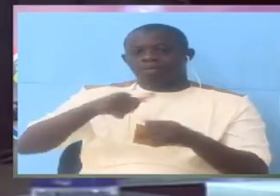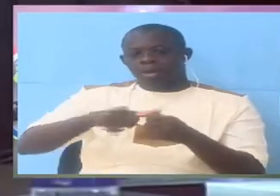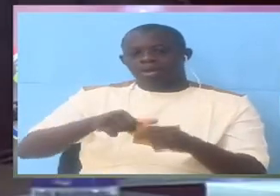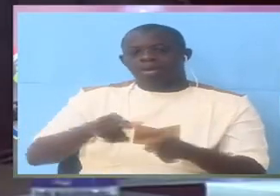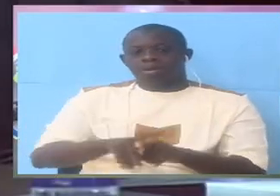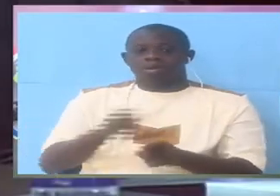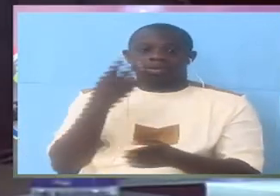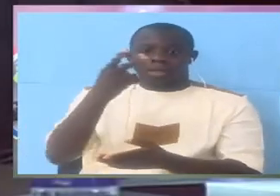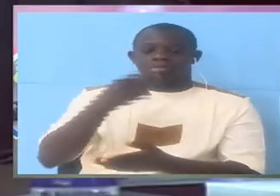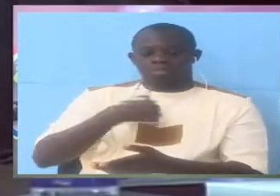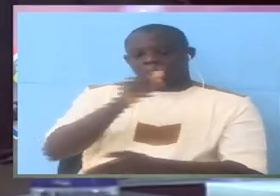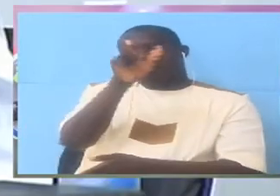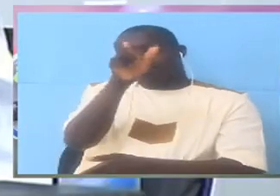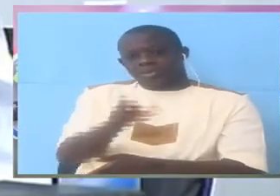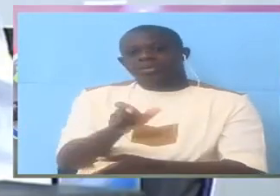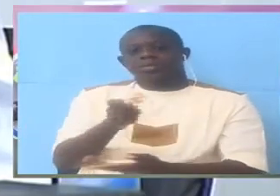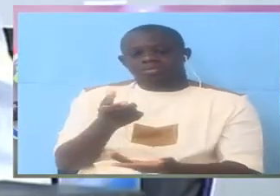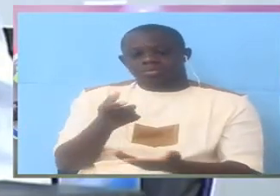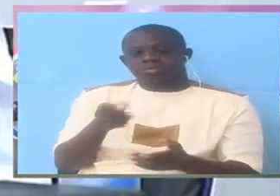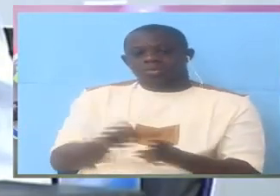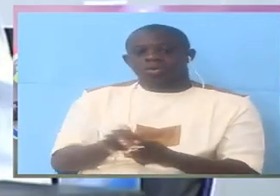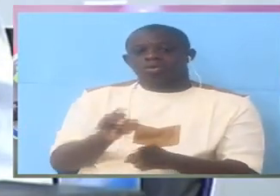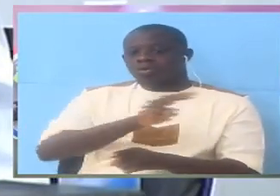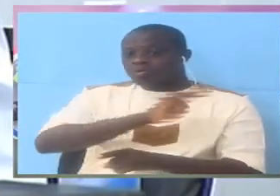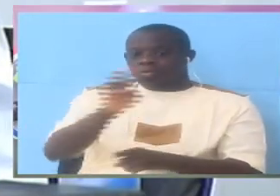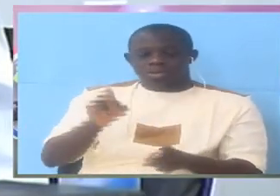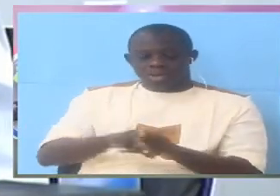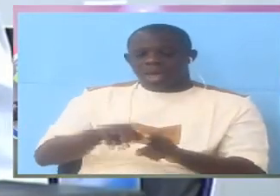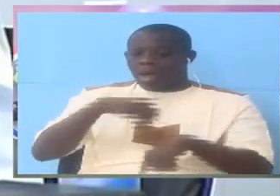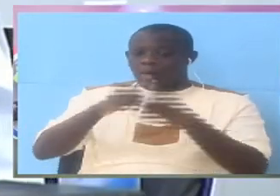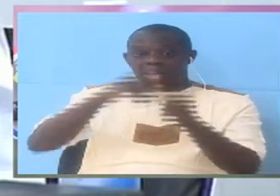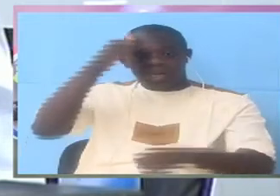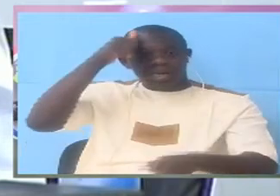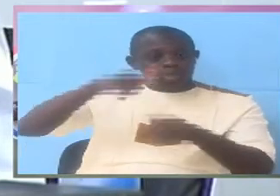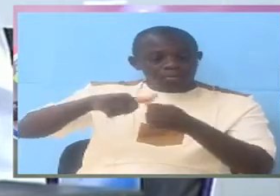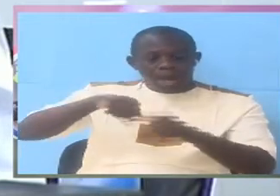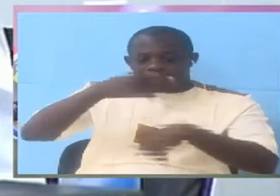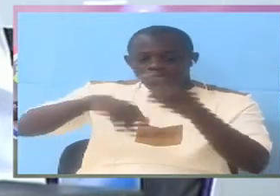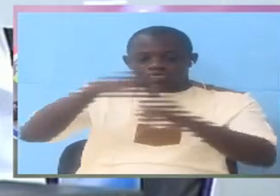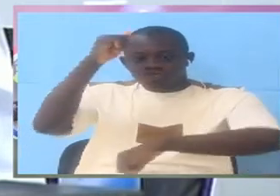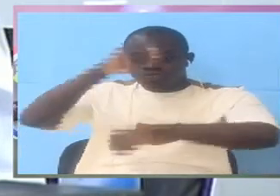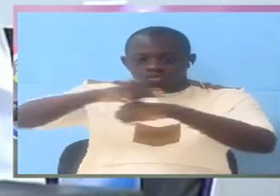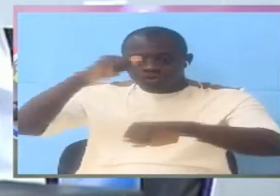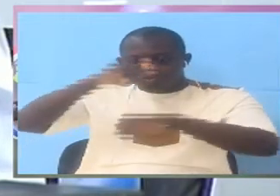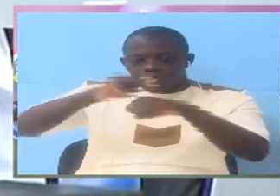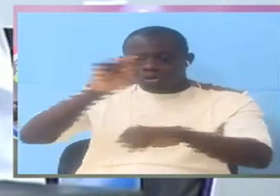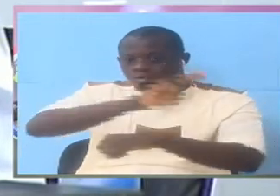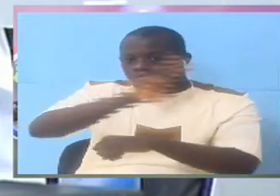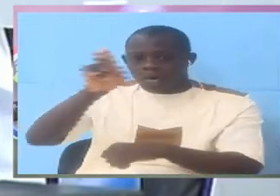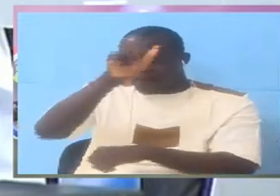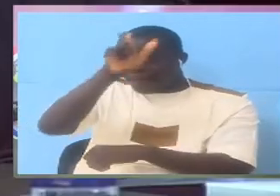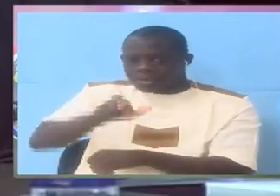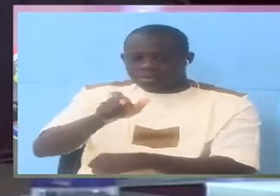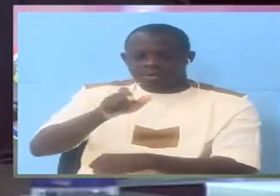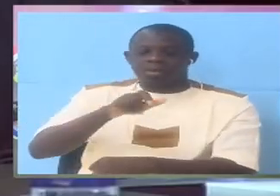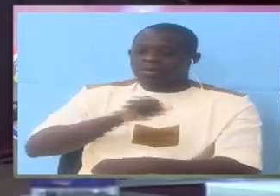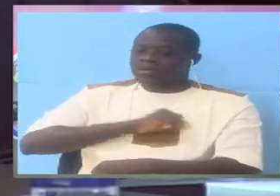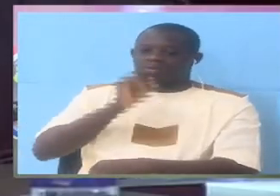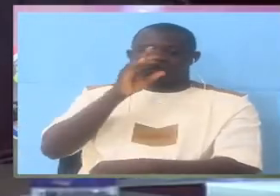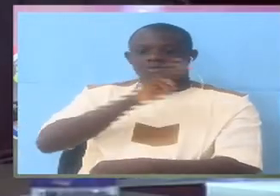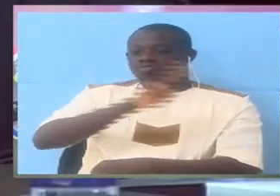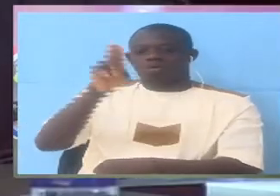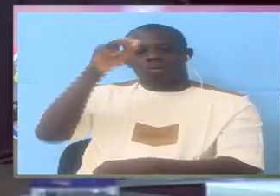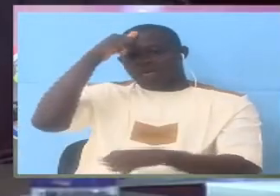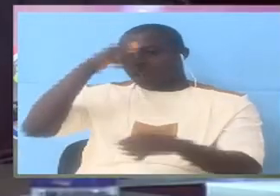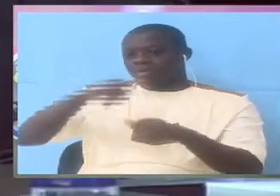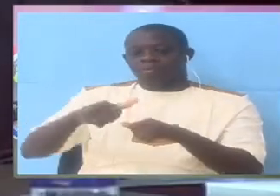see, I'm human. You don't remember torturing anybody? Yes, not that I can remember. Haklo mamuda. Point